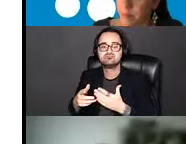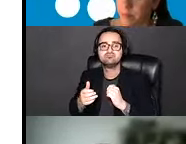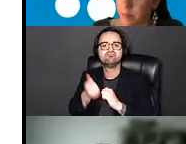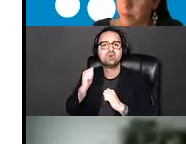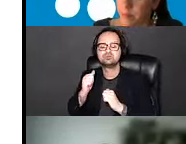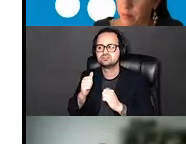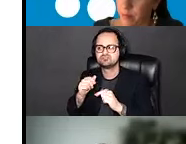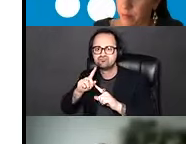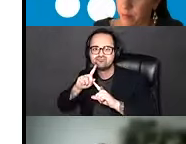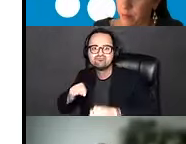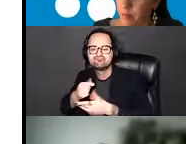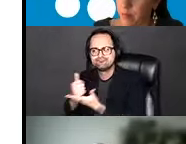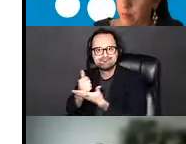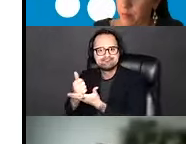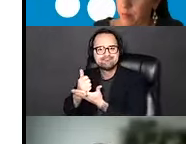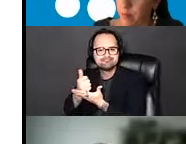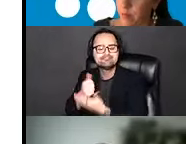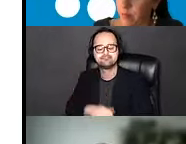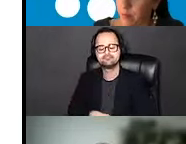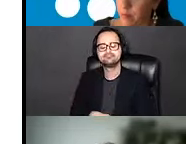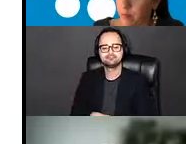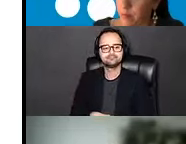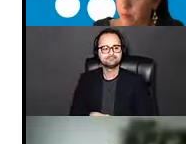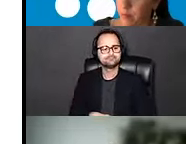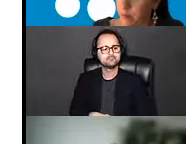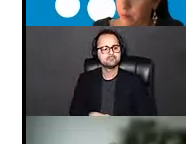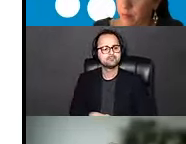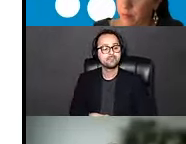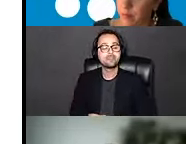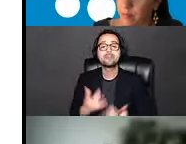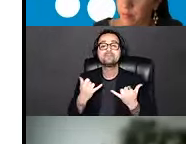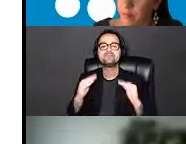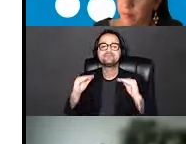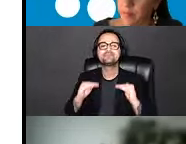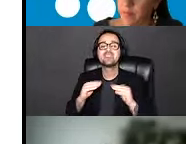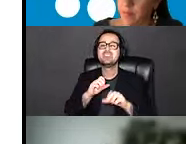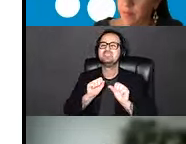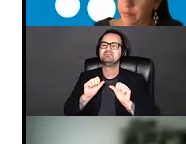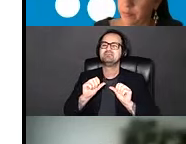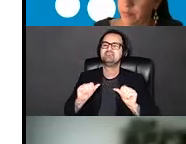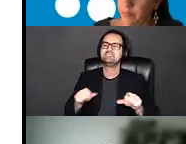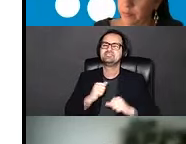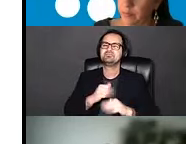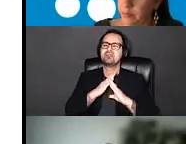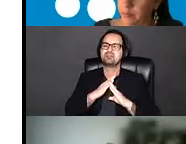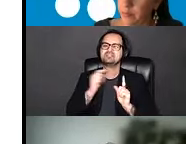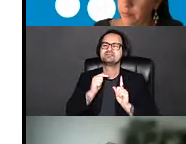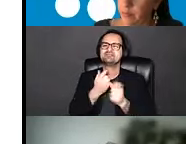to what you know about your community. So now we'll move on to potential barriers for the American Rescue